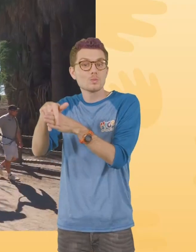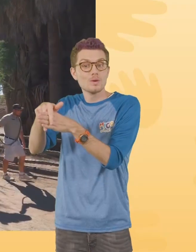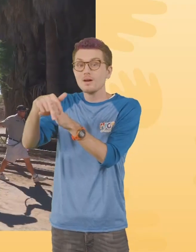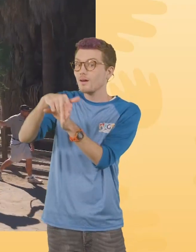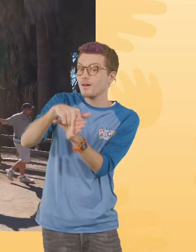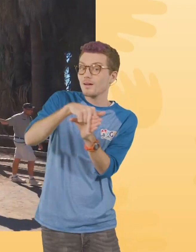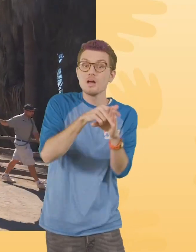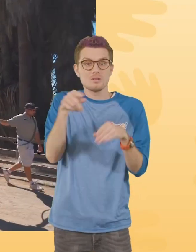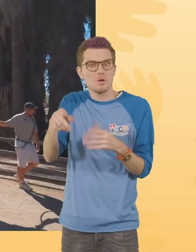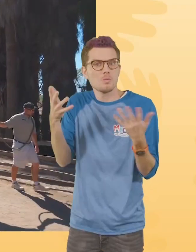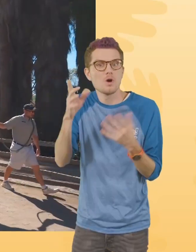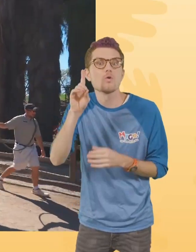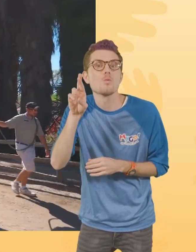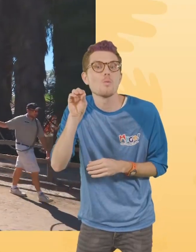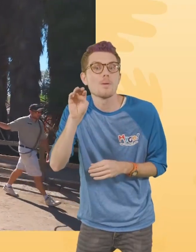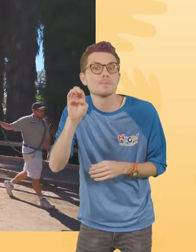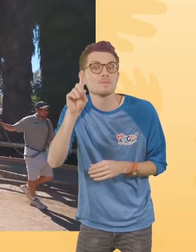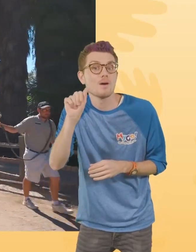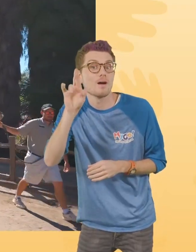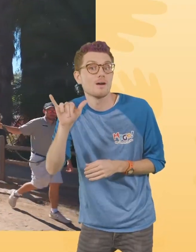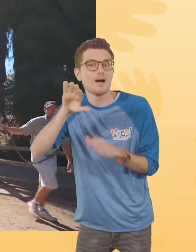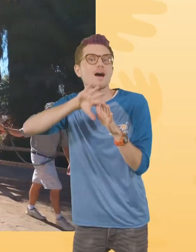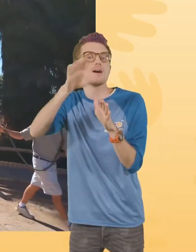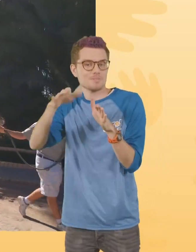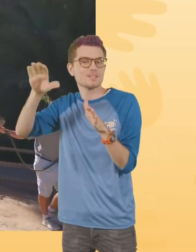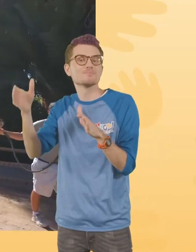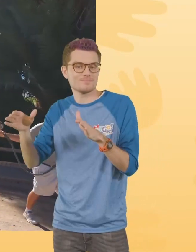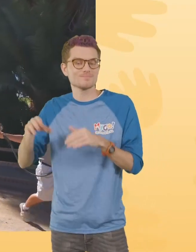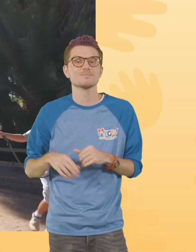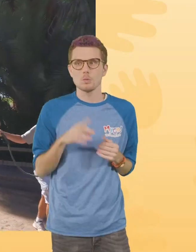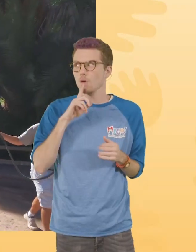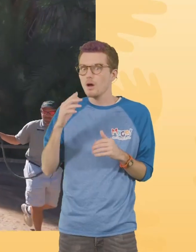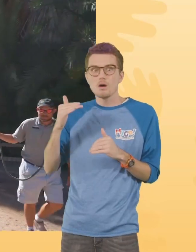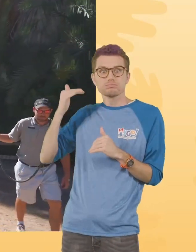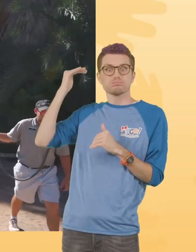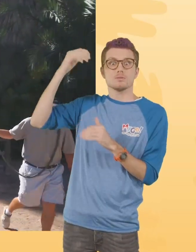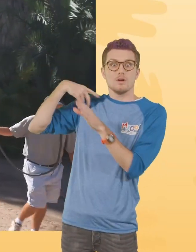This is a dromedary camel. It's really high up here.